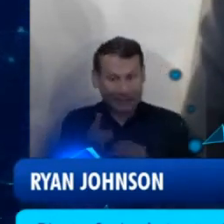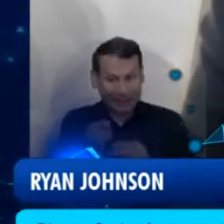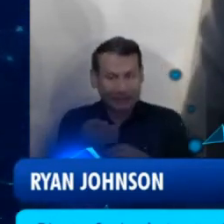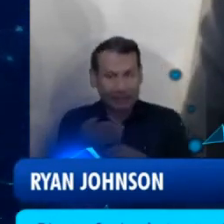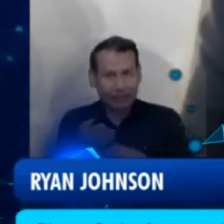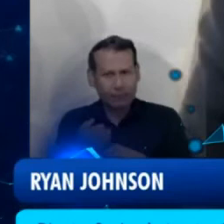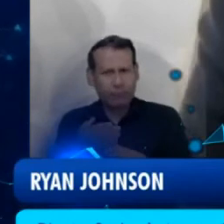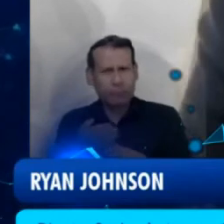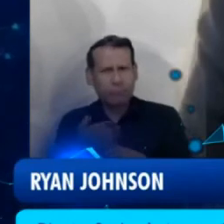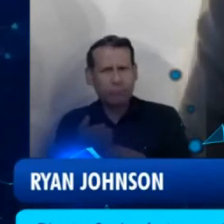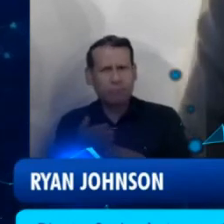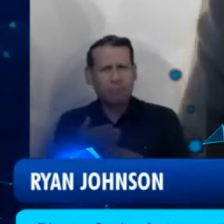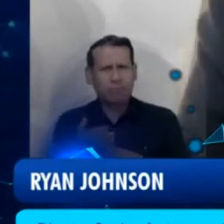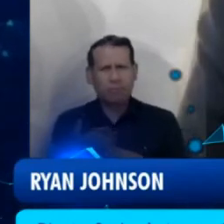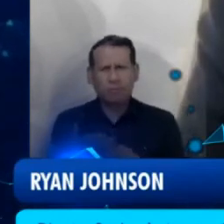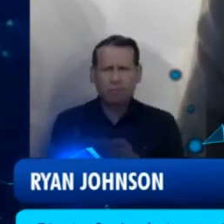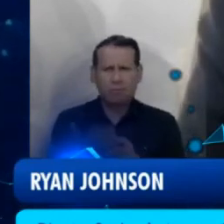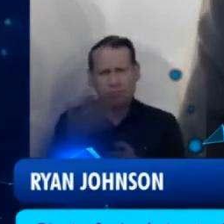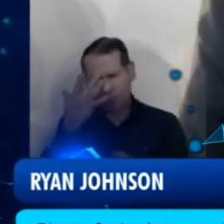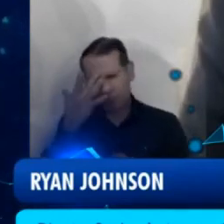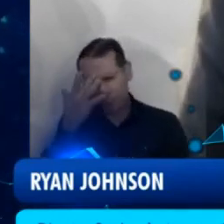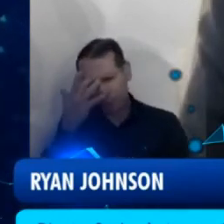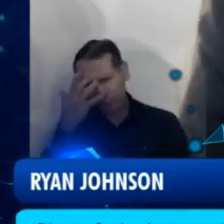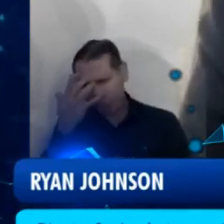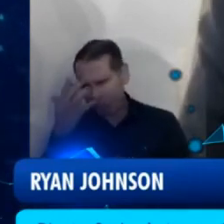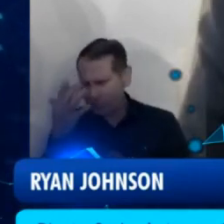have a quick deployment of